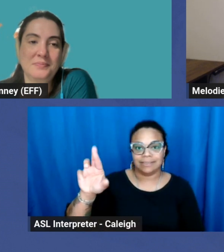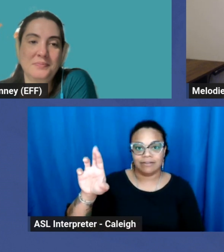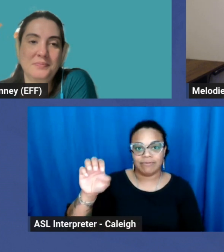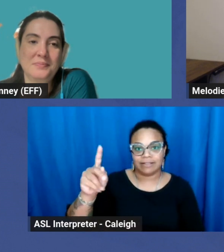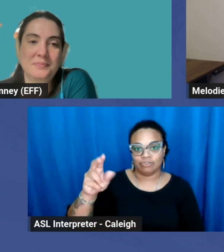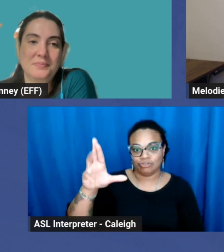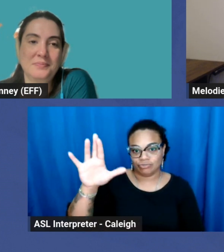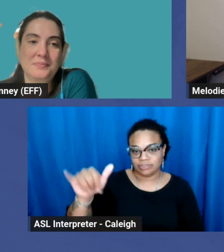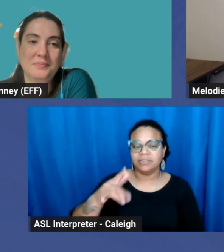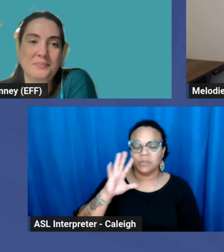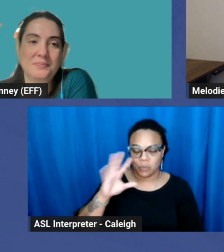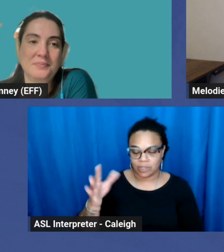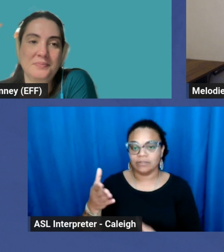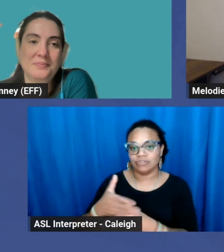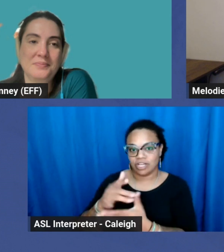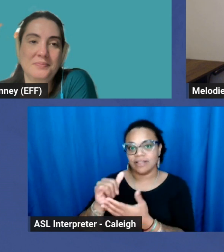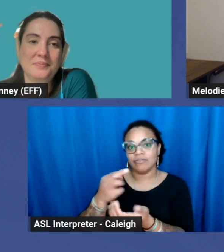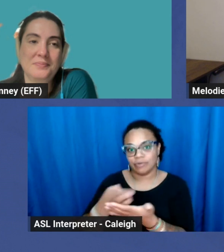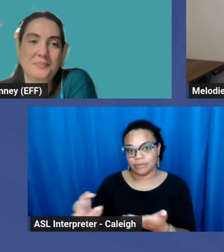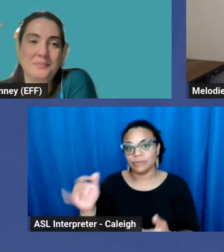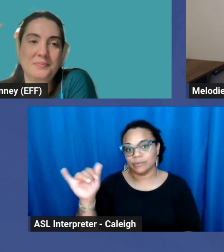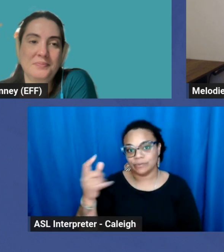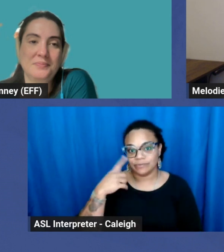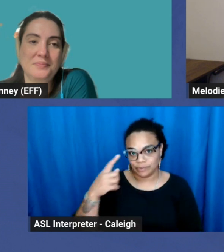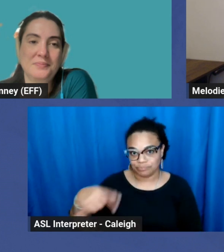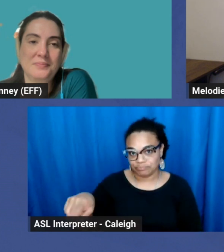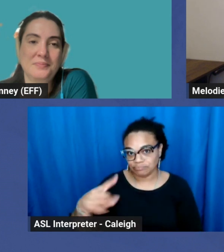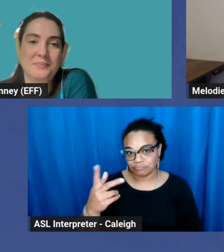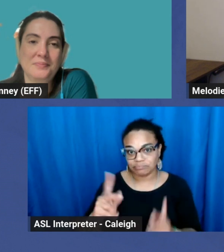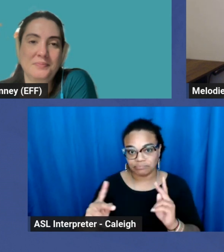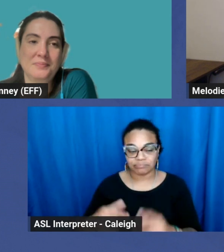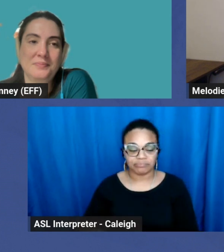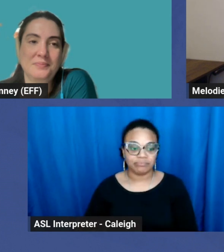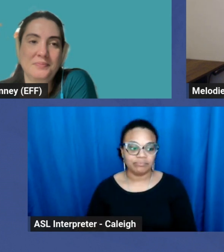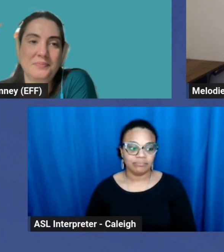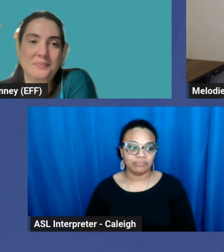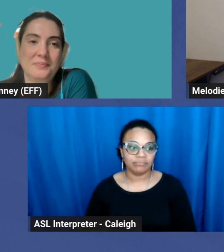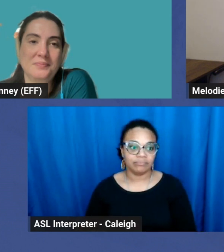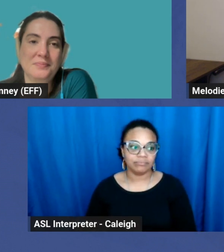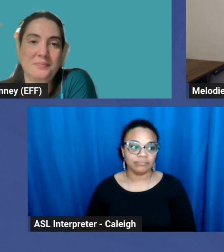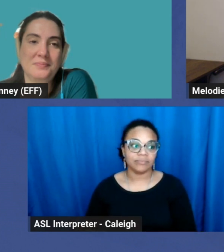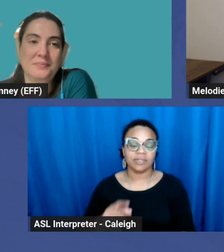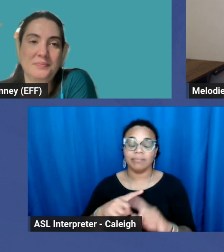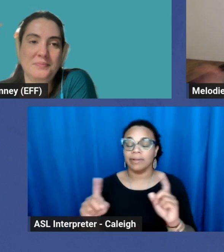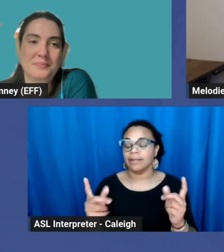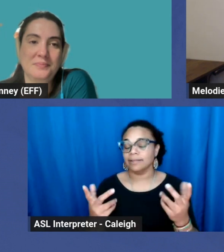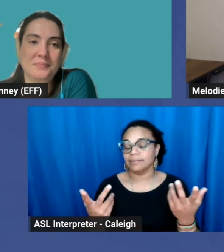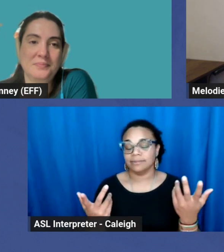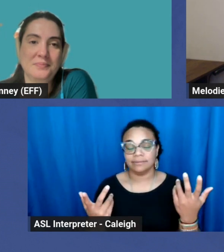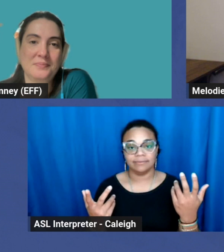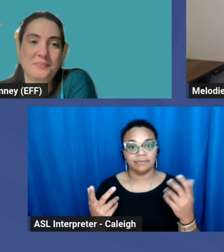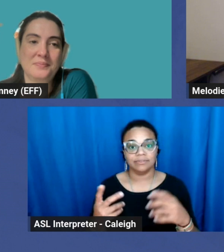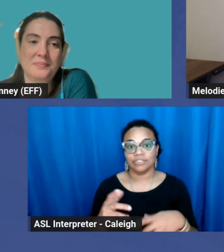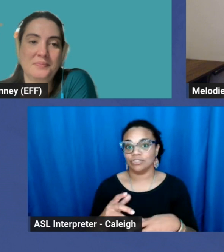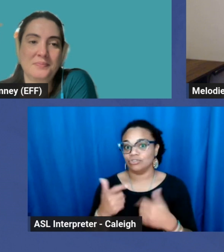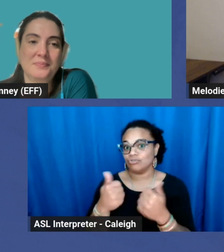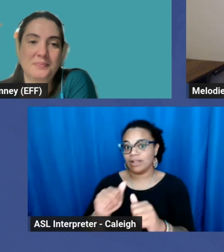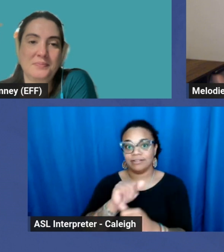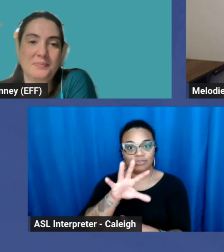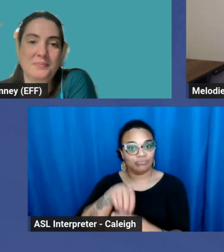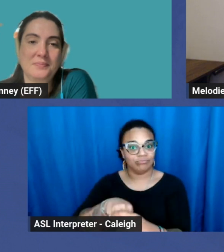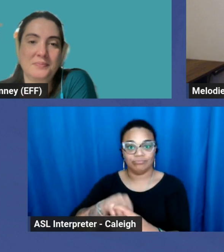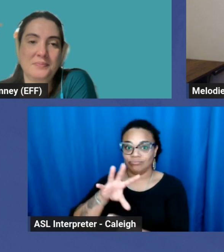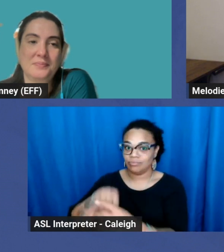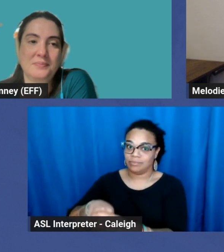that as a resource as well for folks. But plug in where you can. We'll